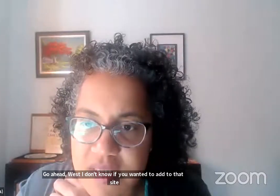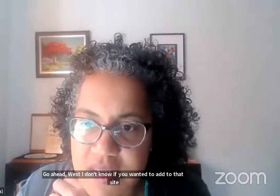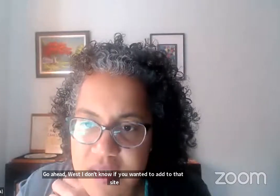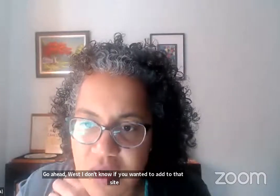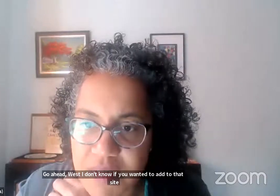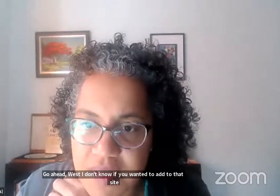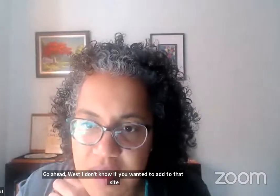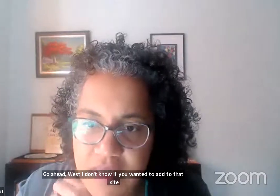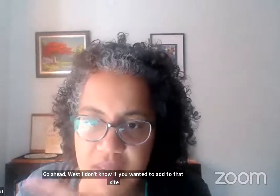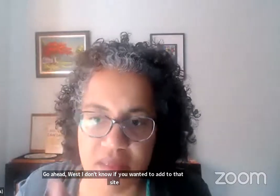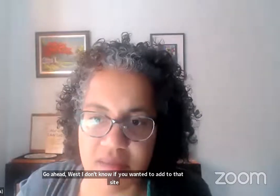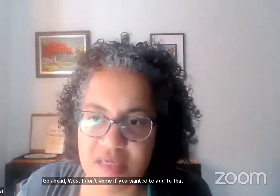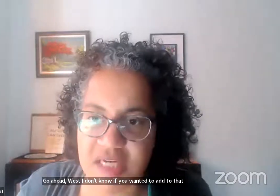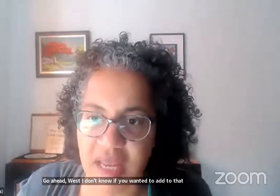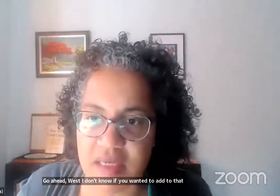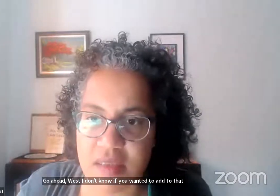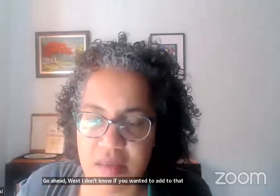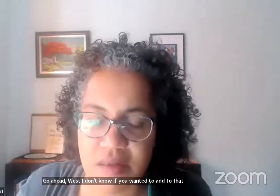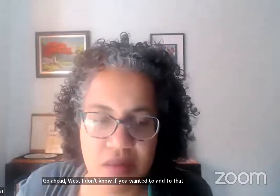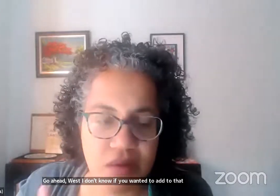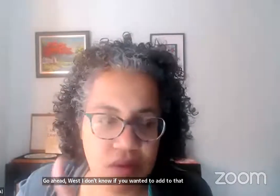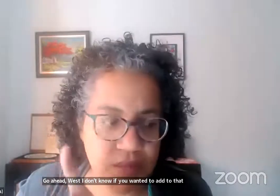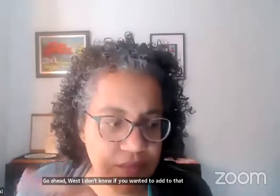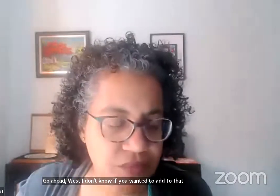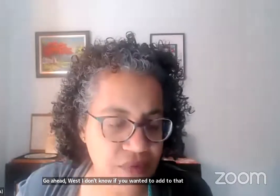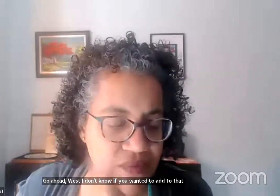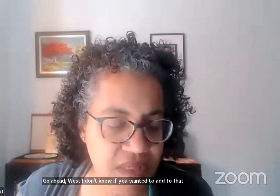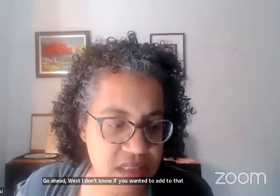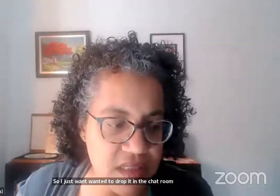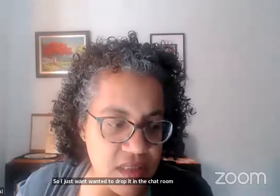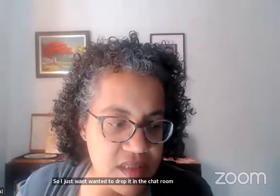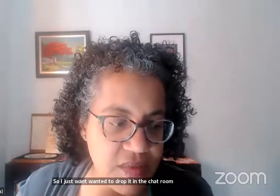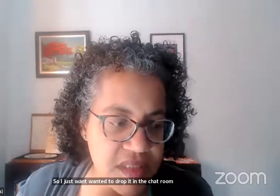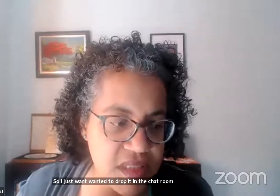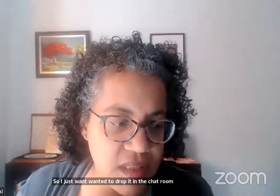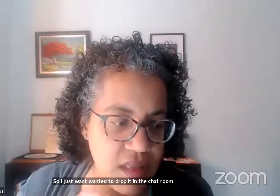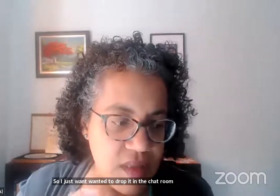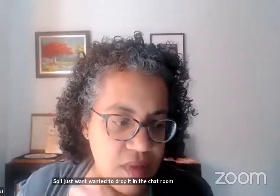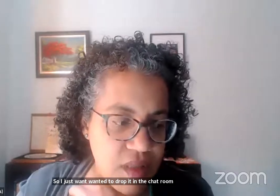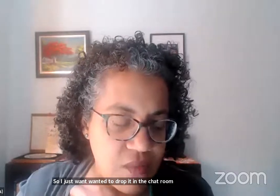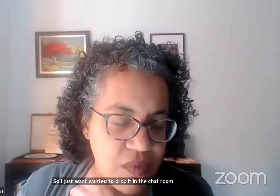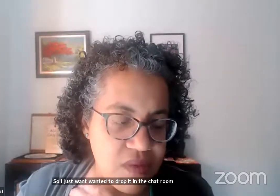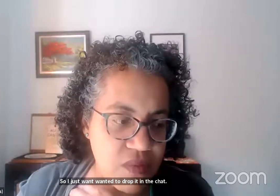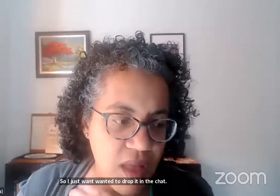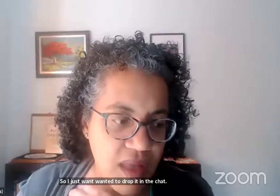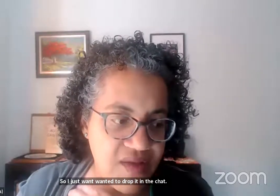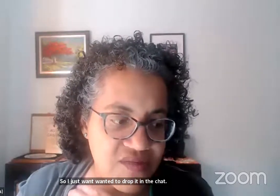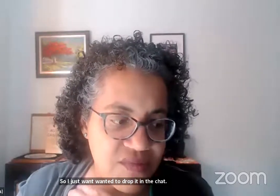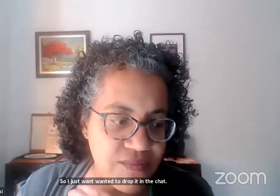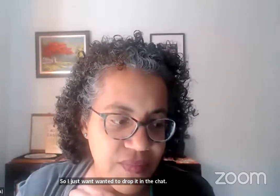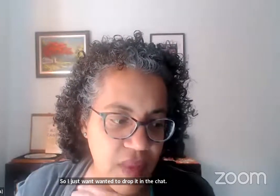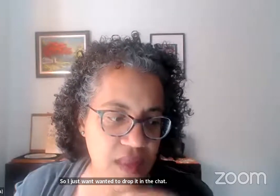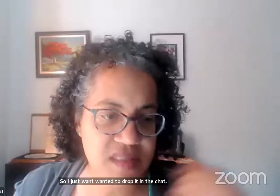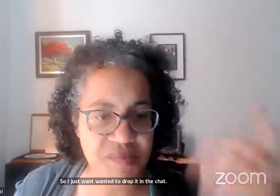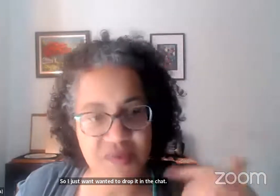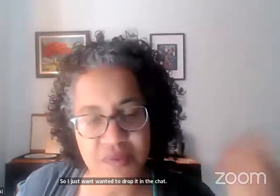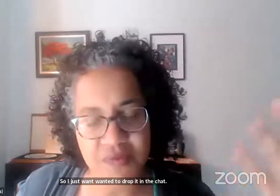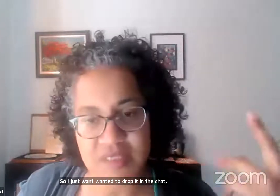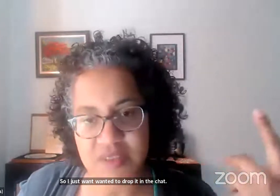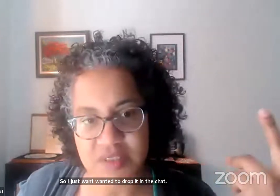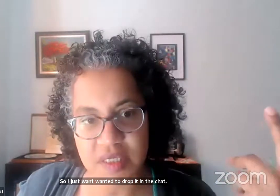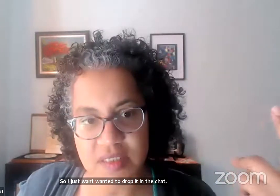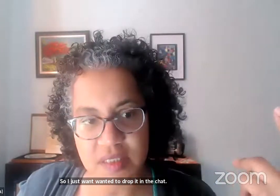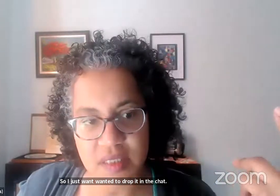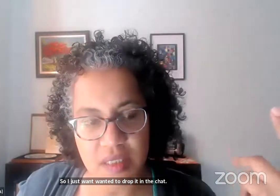wanted to drop in the chat related to this question that, you know, we do have some of